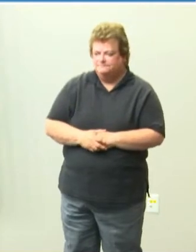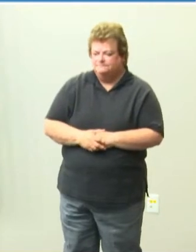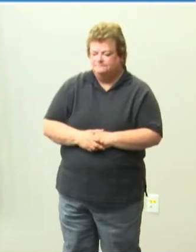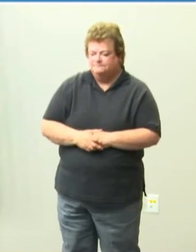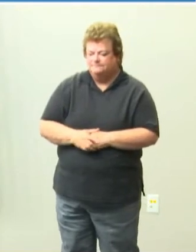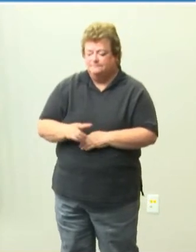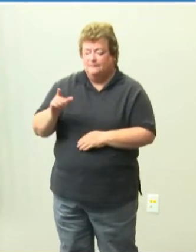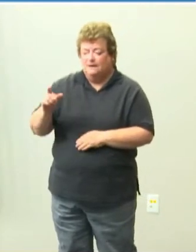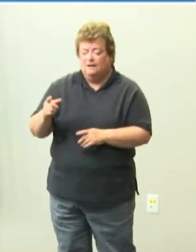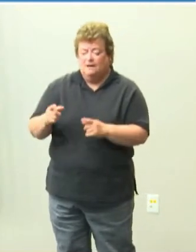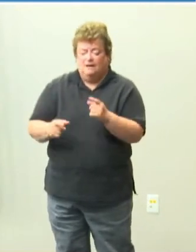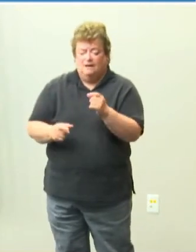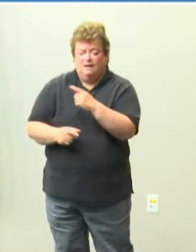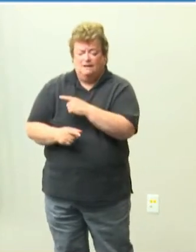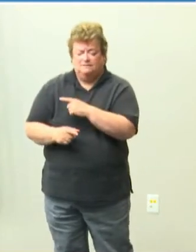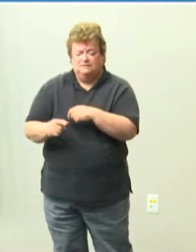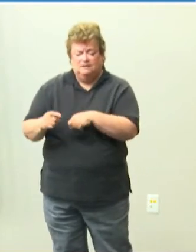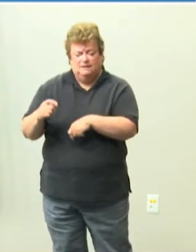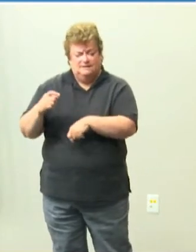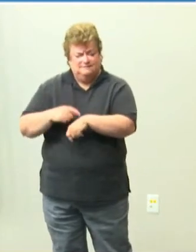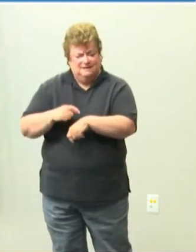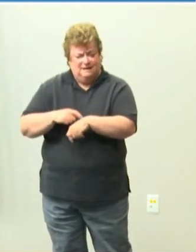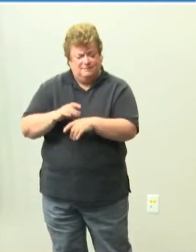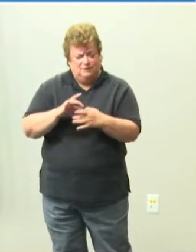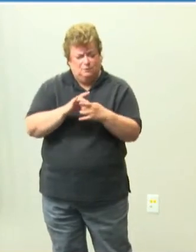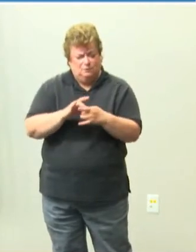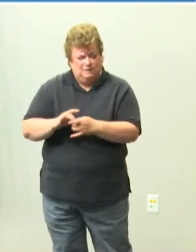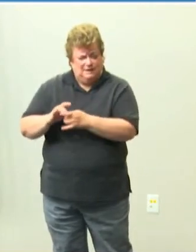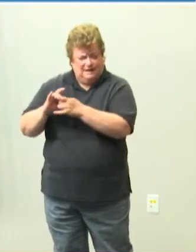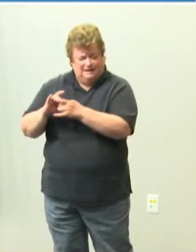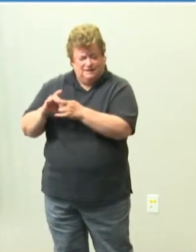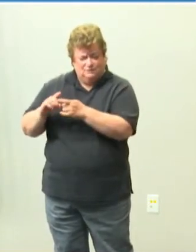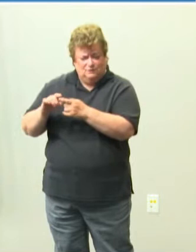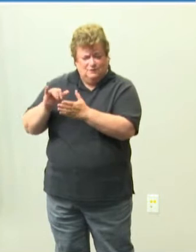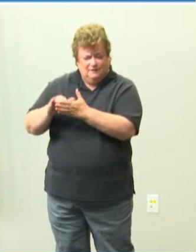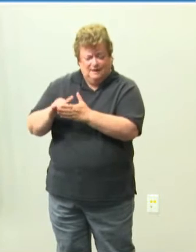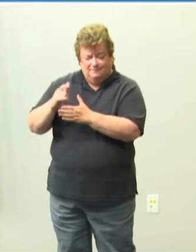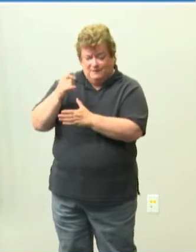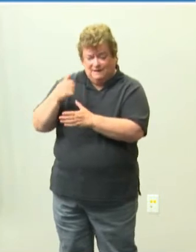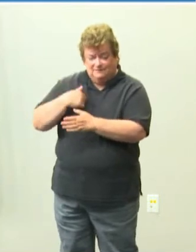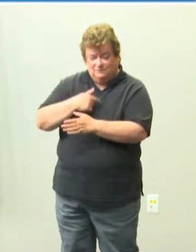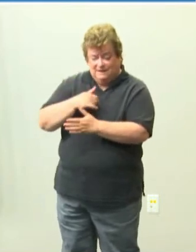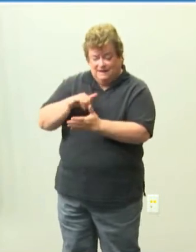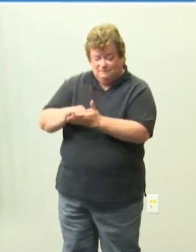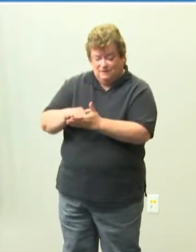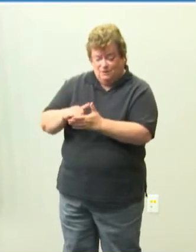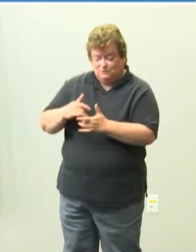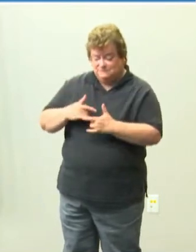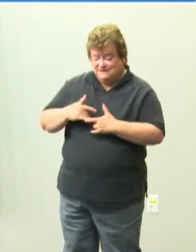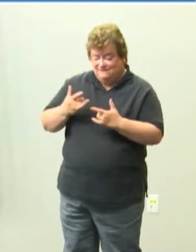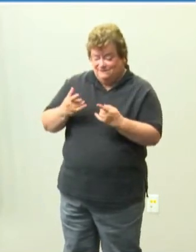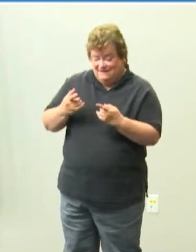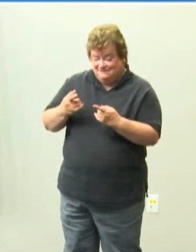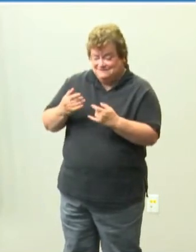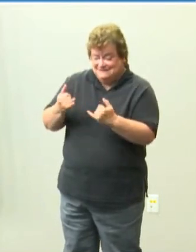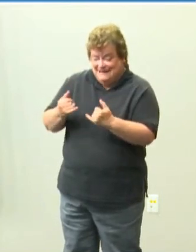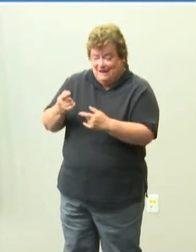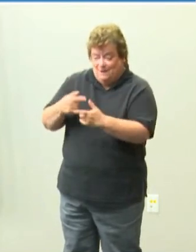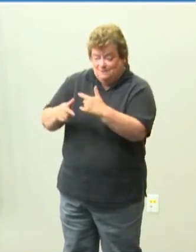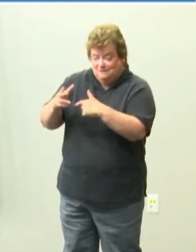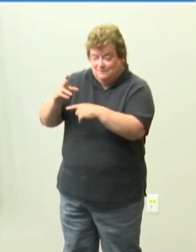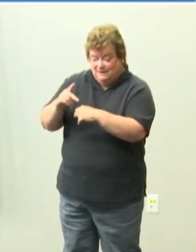Is the timing of this at all related to that? The fact that we have those kinds of events starting up and people are going to be